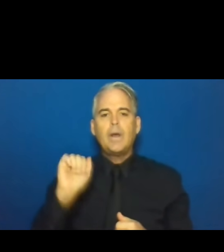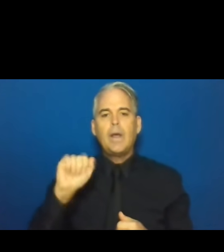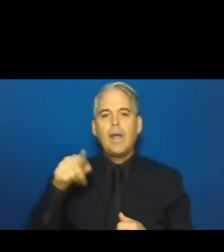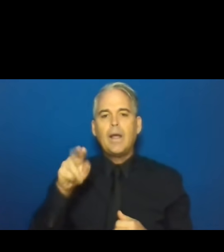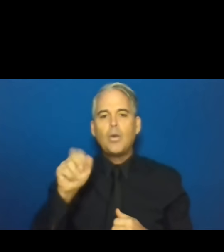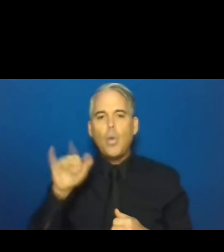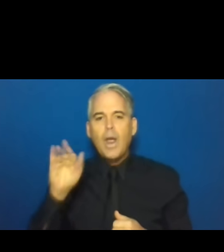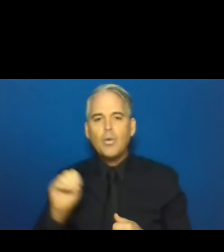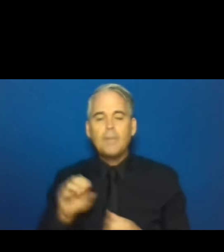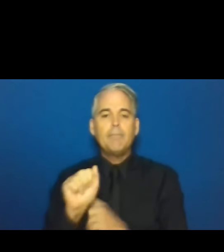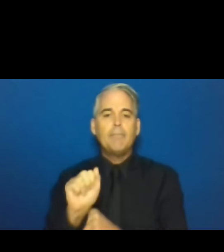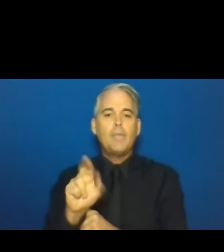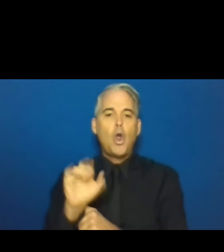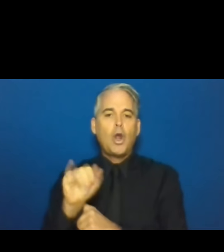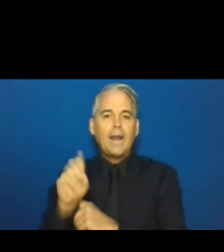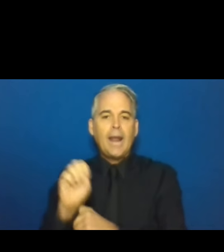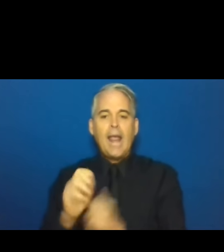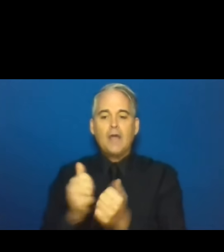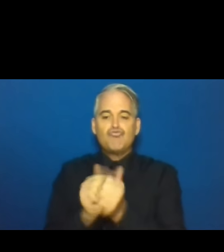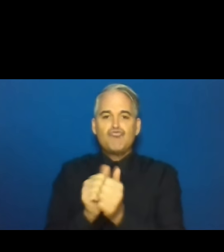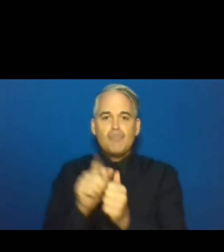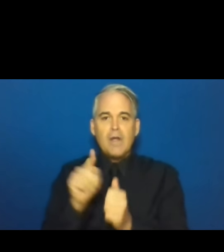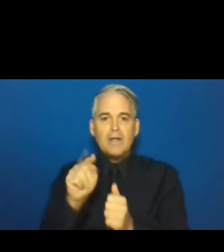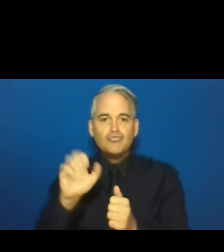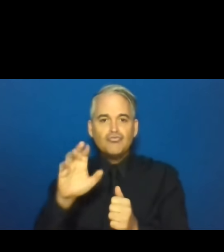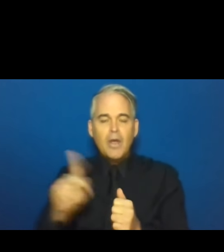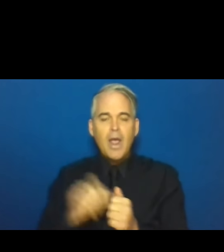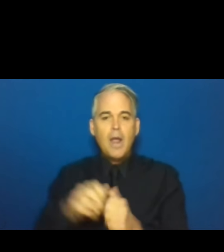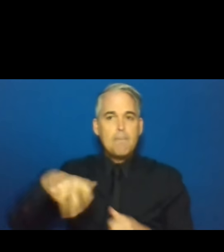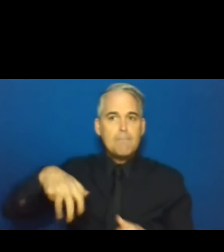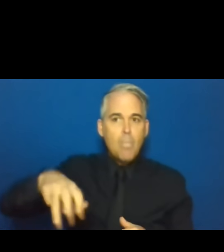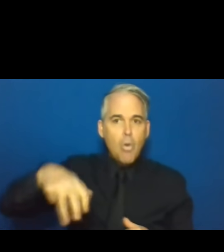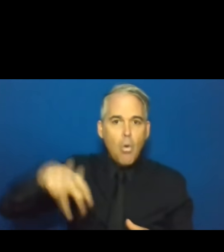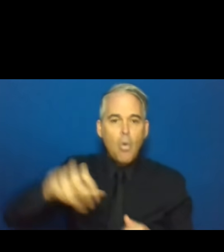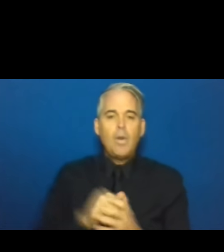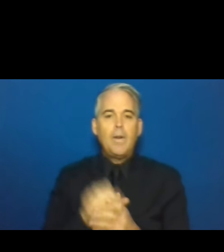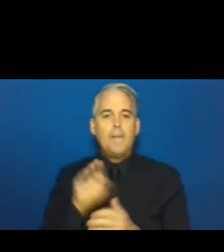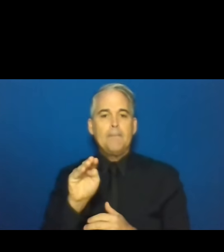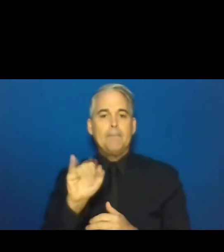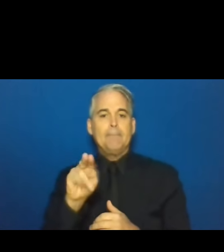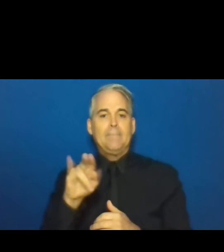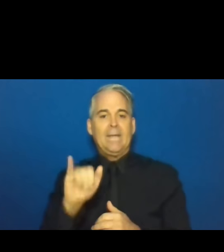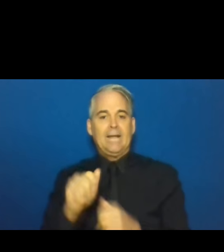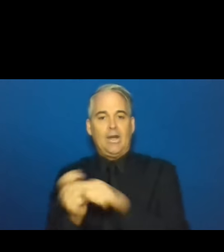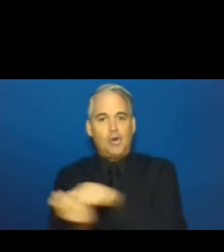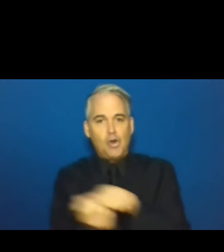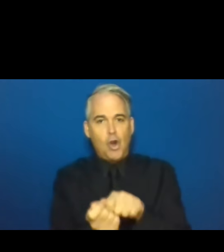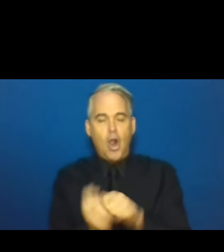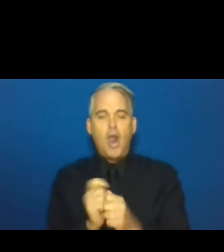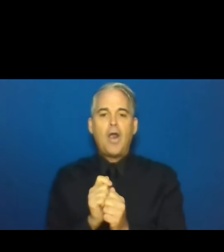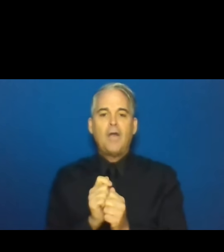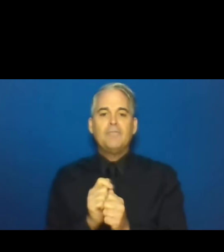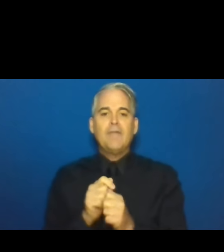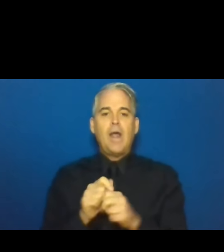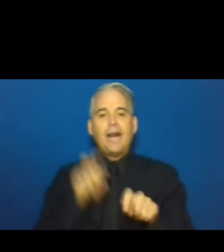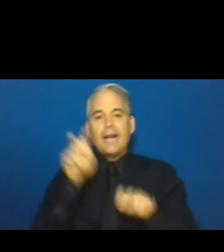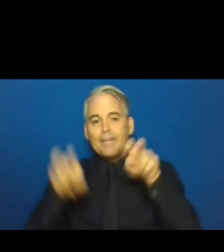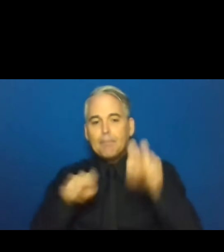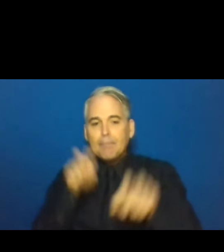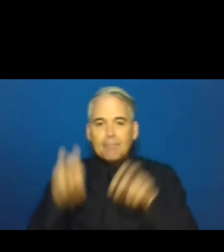arcades, racetracks, bowling alleys, miniature golf, amusement and theme parks, and other